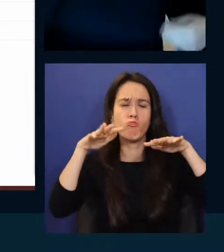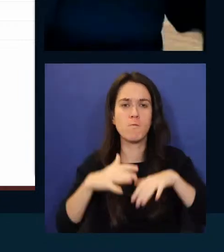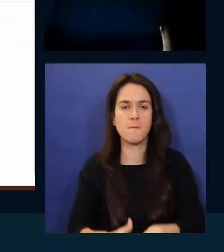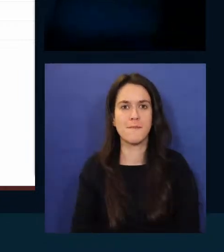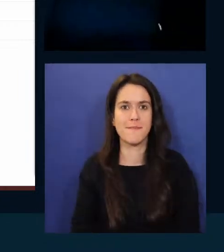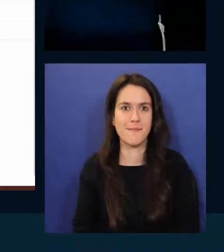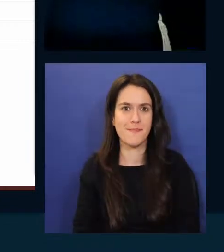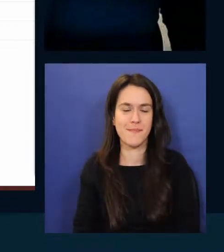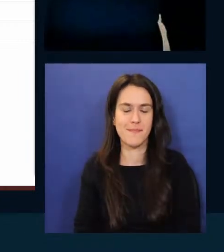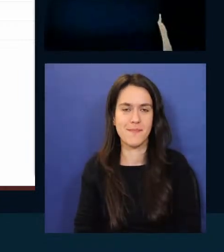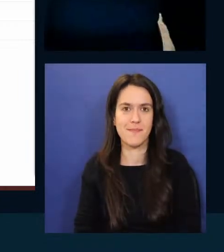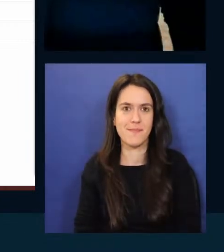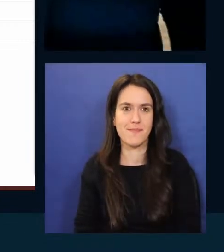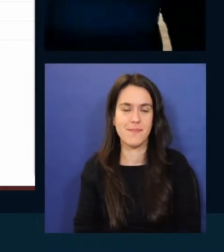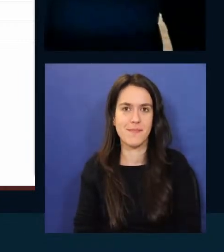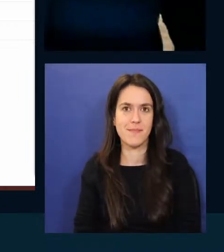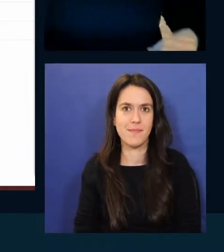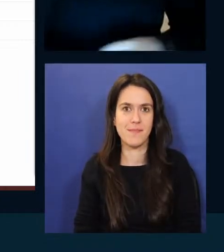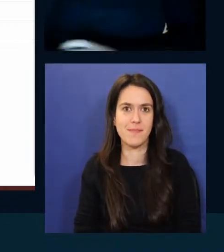this